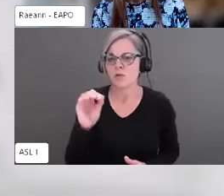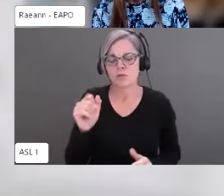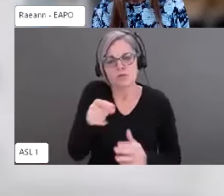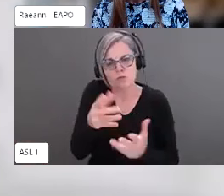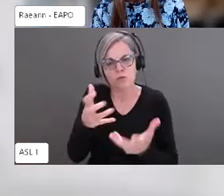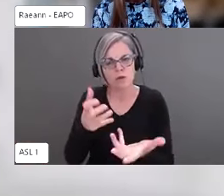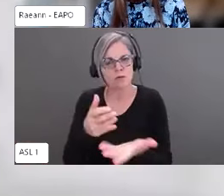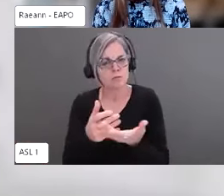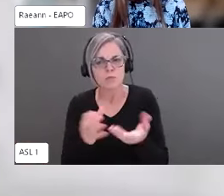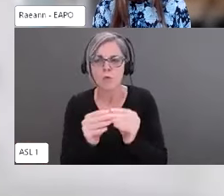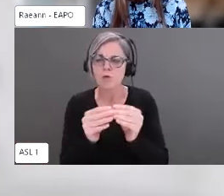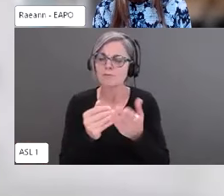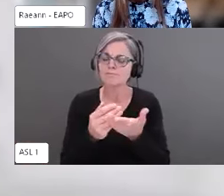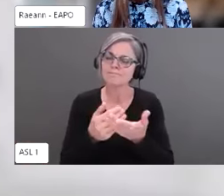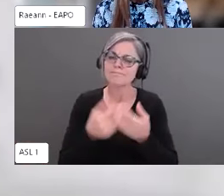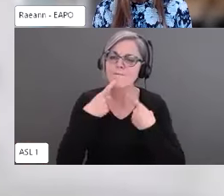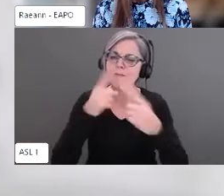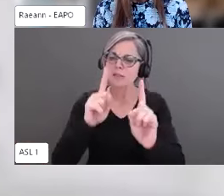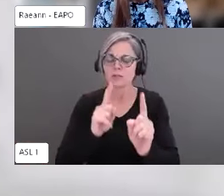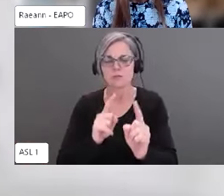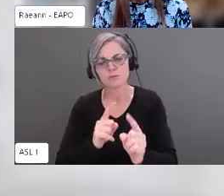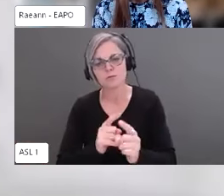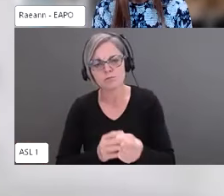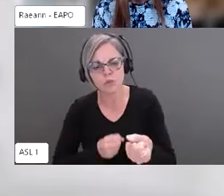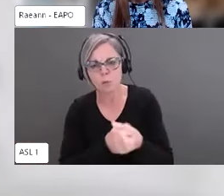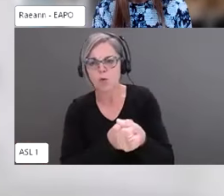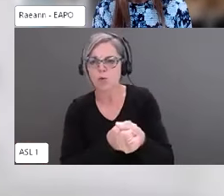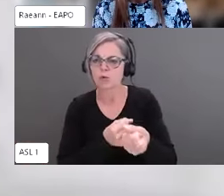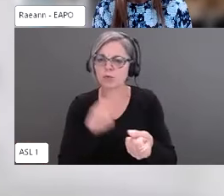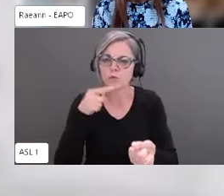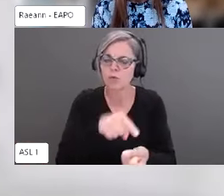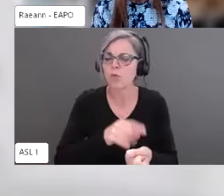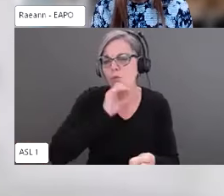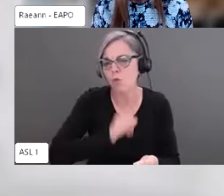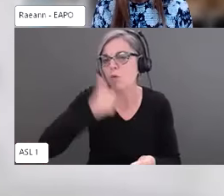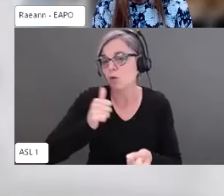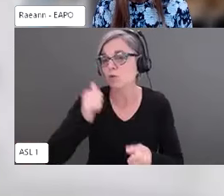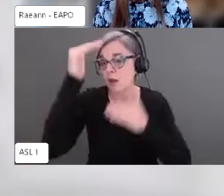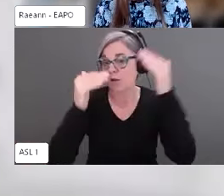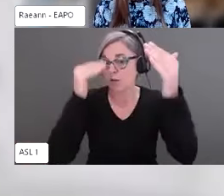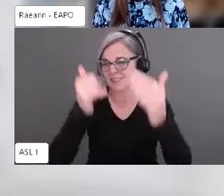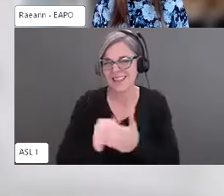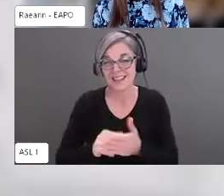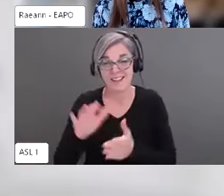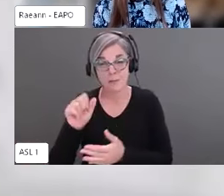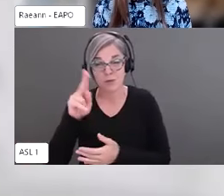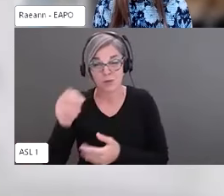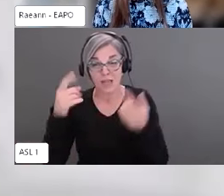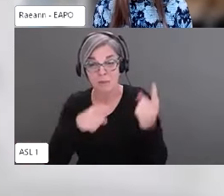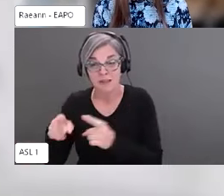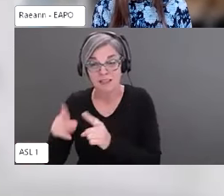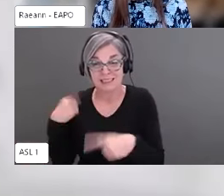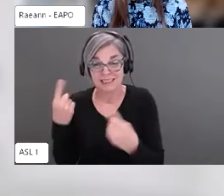happening. So it gives me great pleasure to introduce our keynote speaker today, Dr. Laura